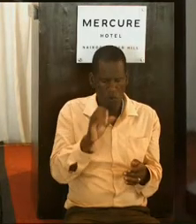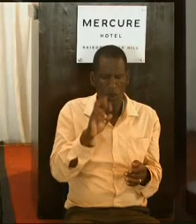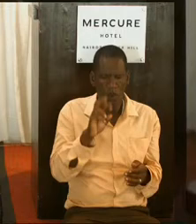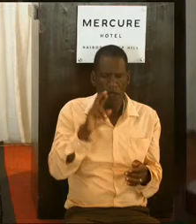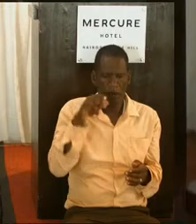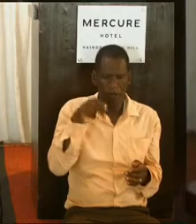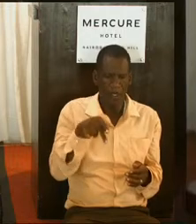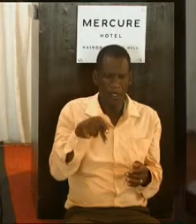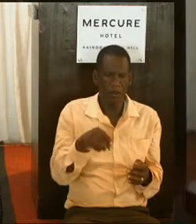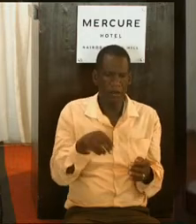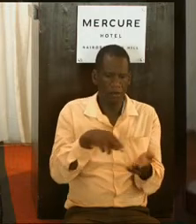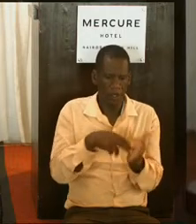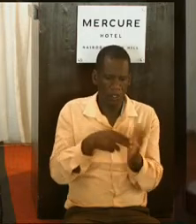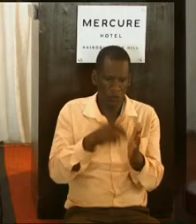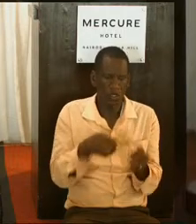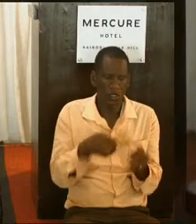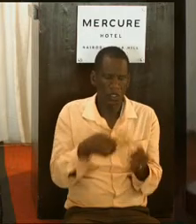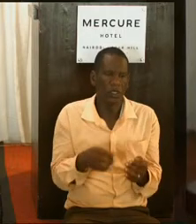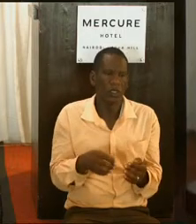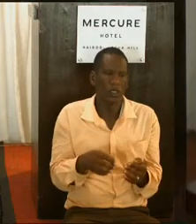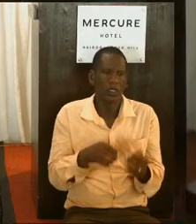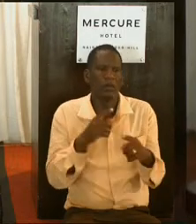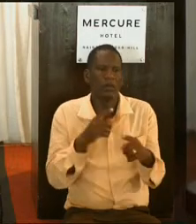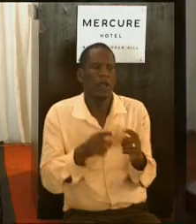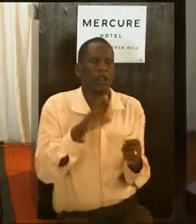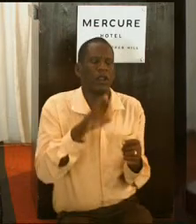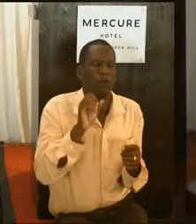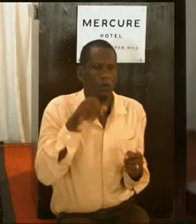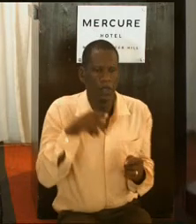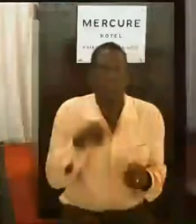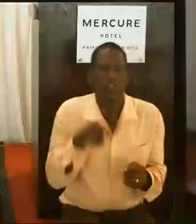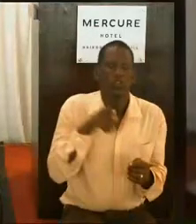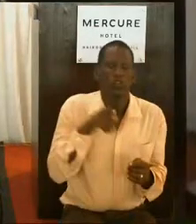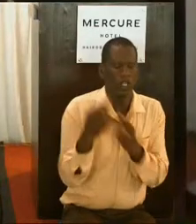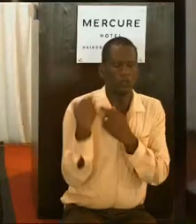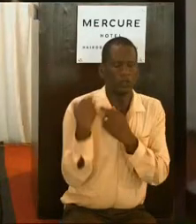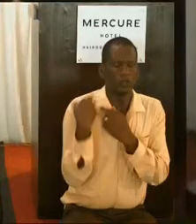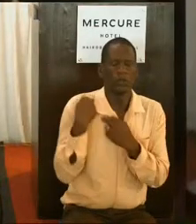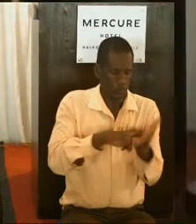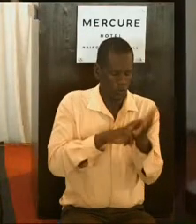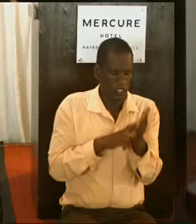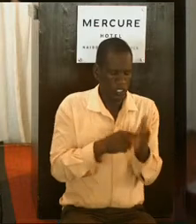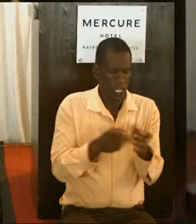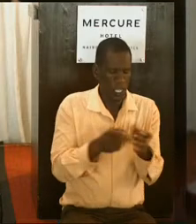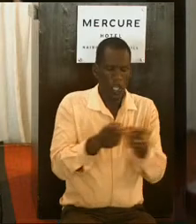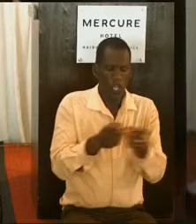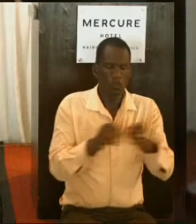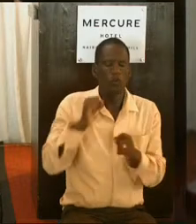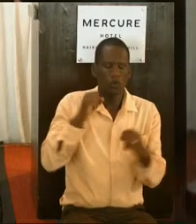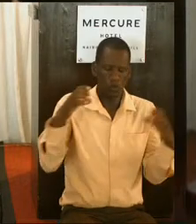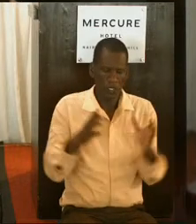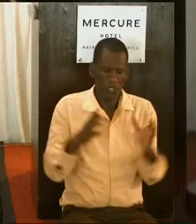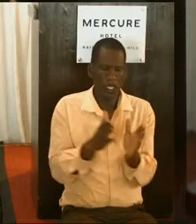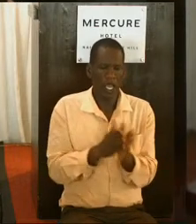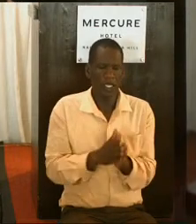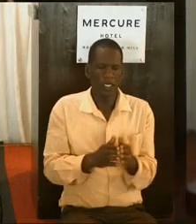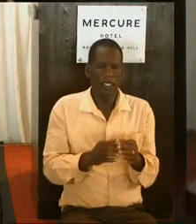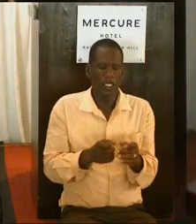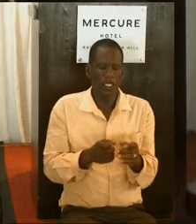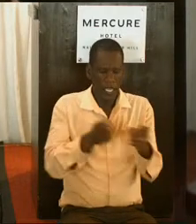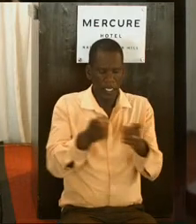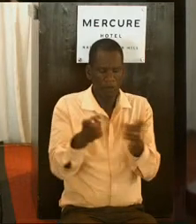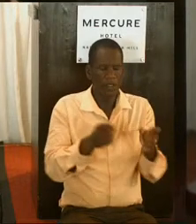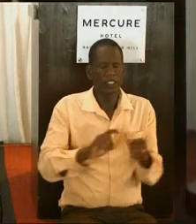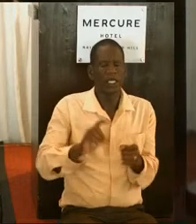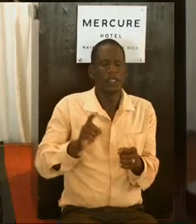but you your mission your mandate is to register and regulate political parties and administer the political